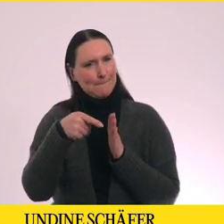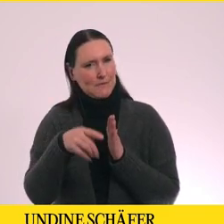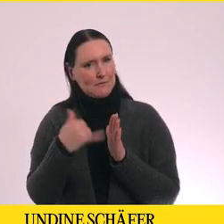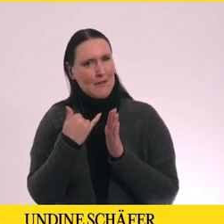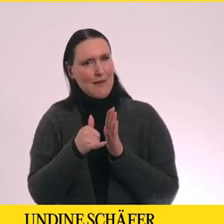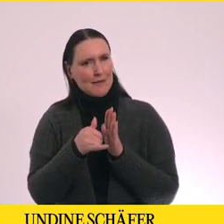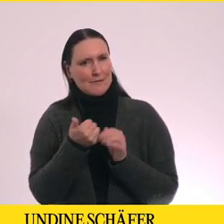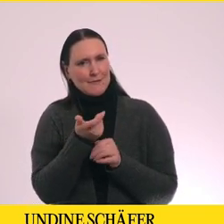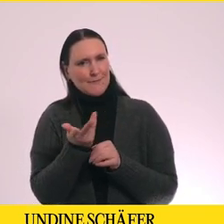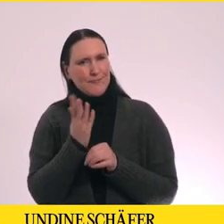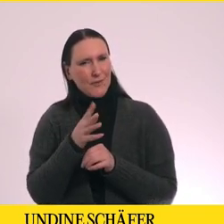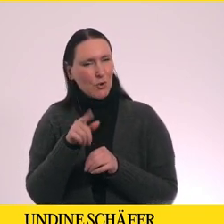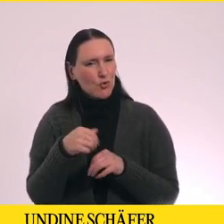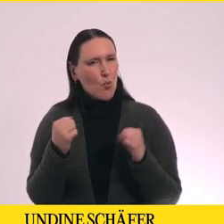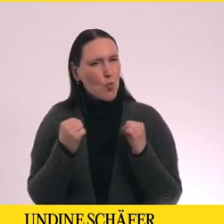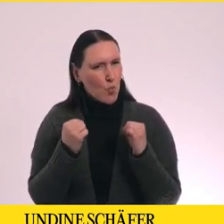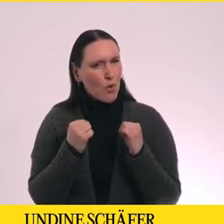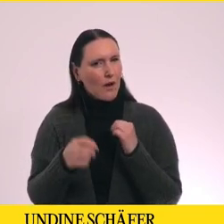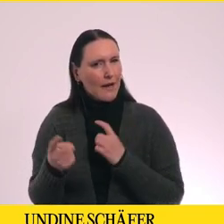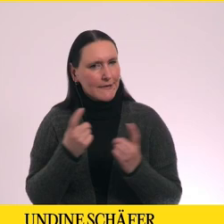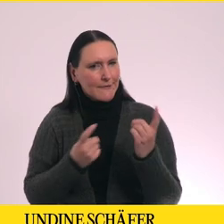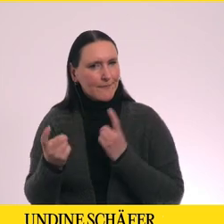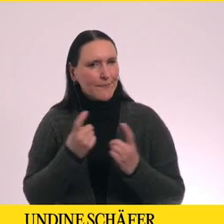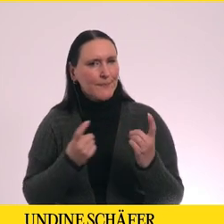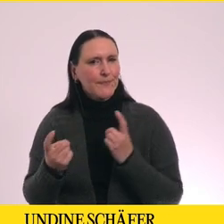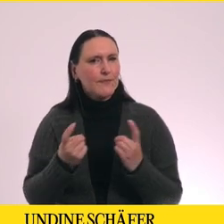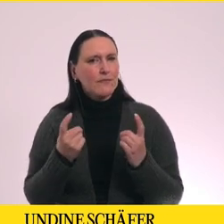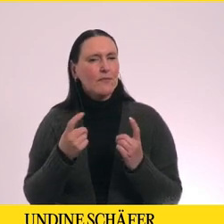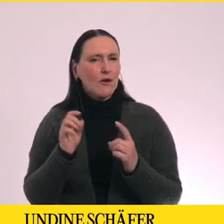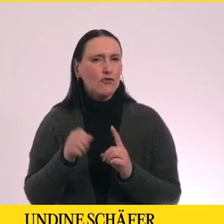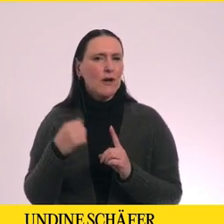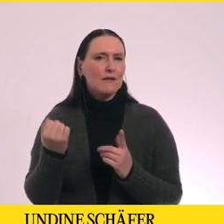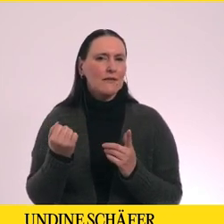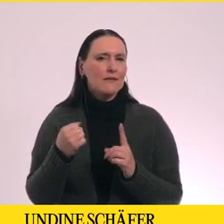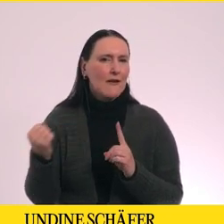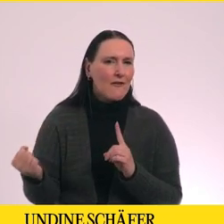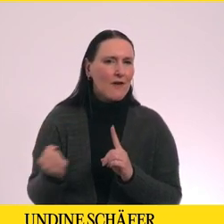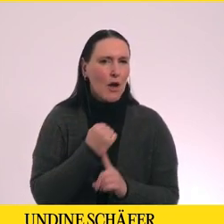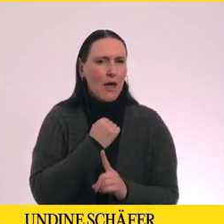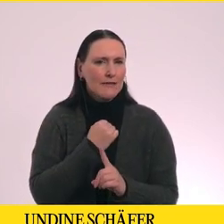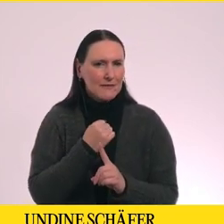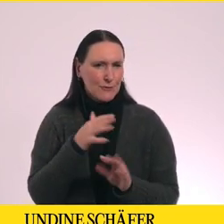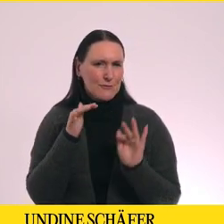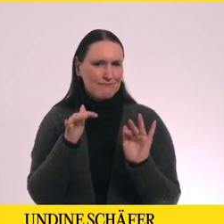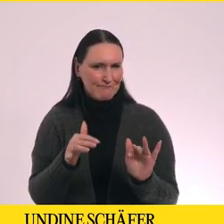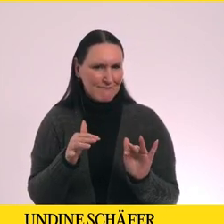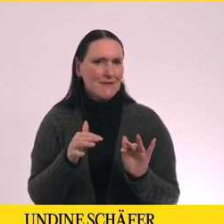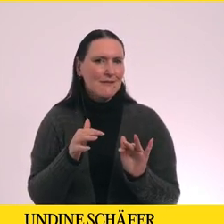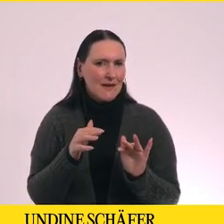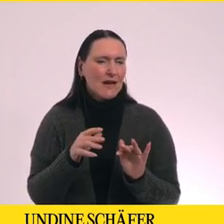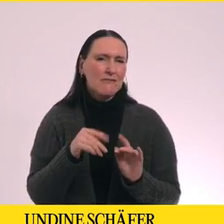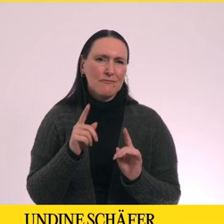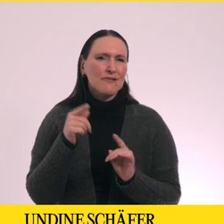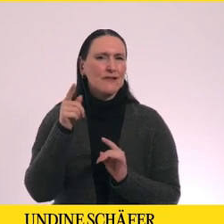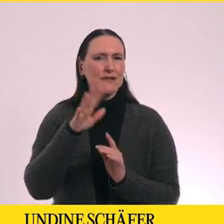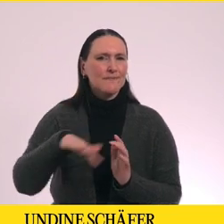violence of migration, the immigration system in Denmark. And Carlotta and perhaps Sarah, who were really involved in the film, would